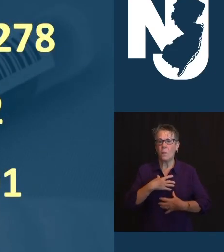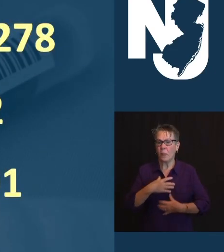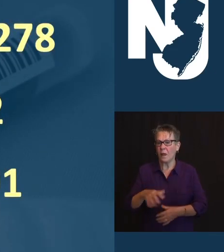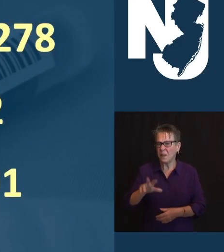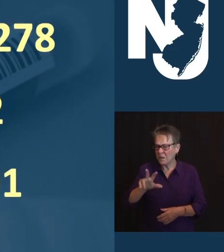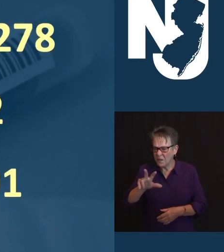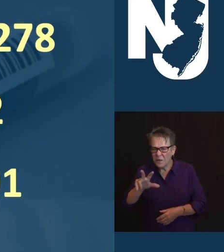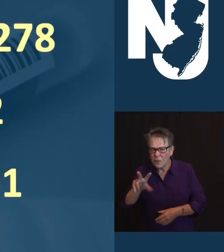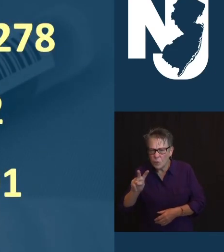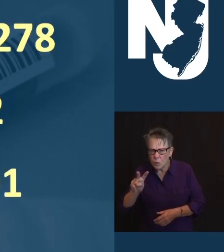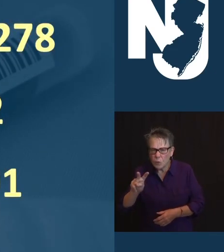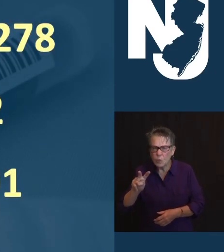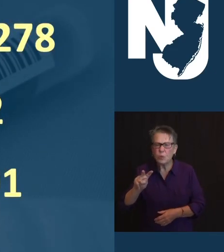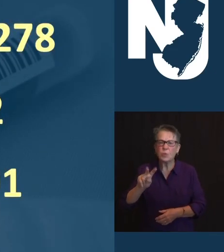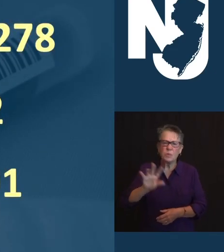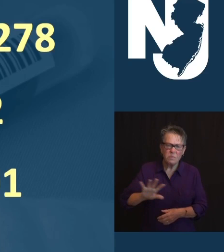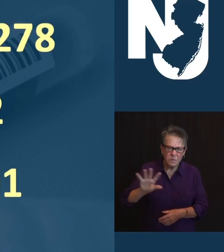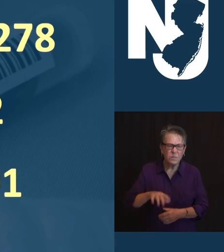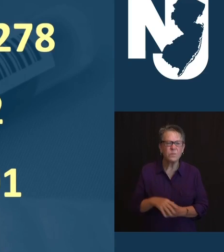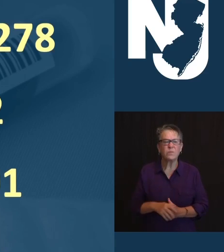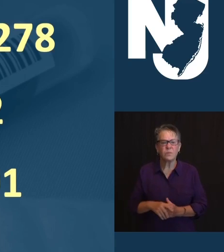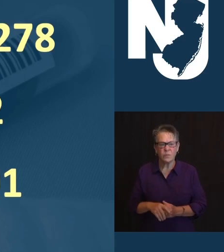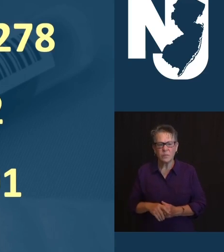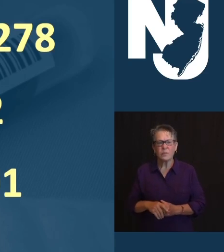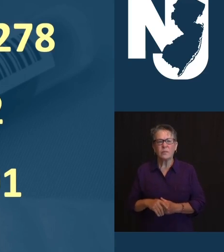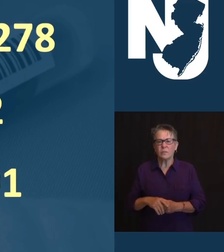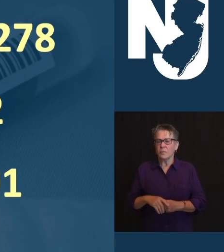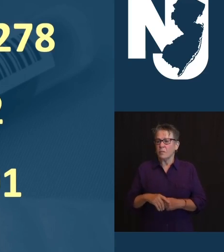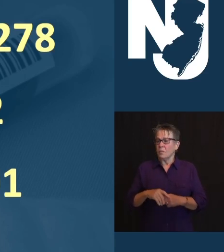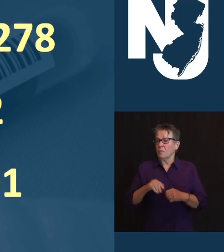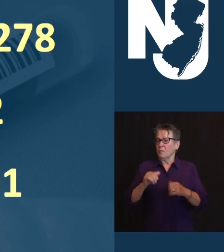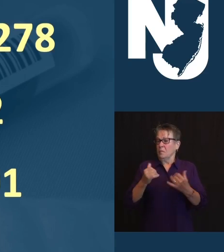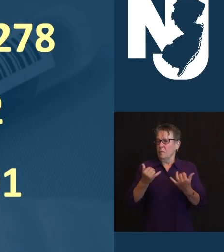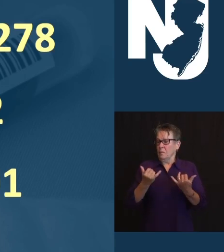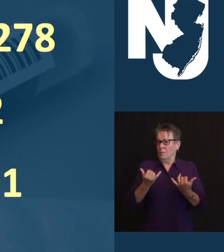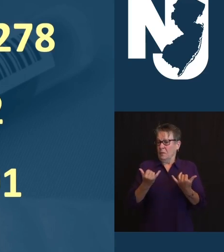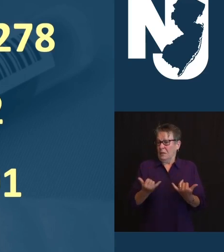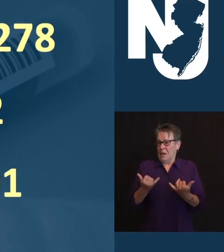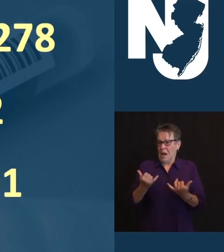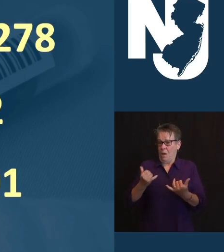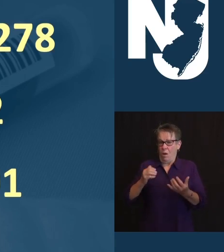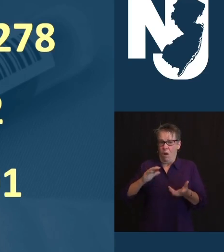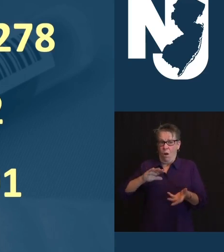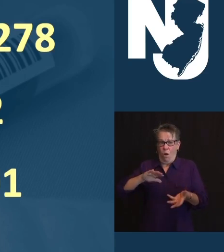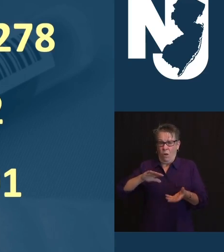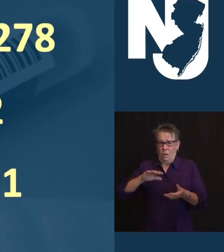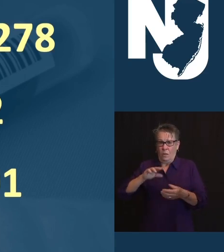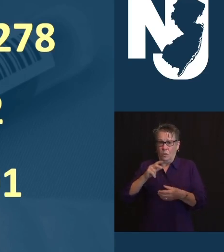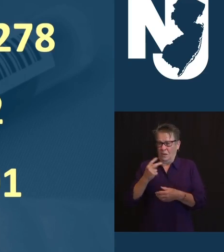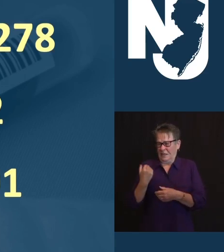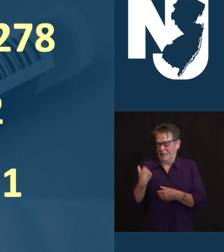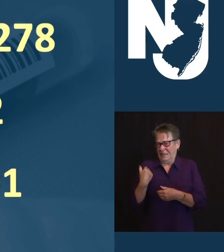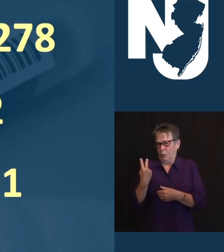total of 14,278. Our number of probable deaths remains at